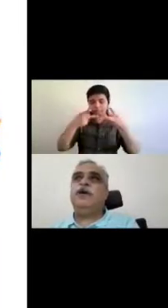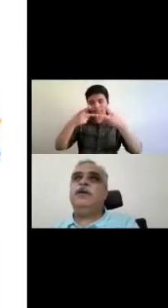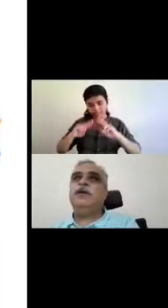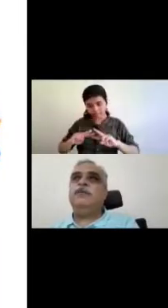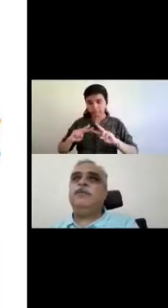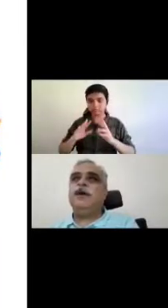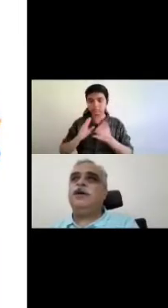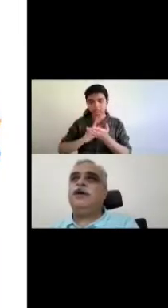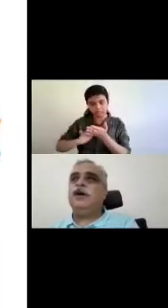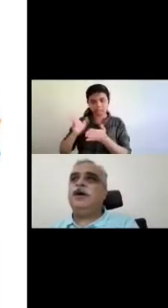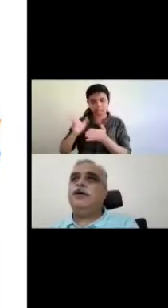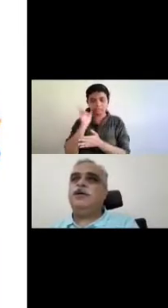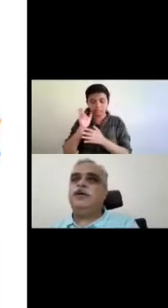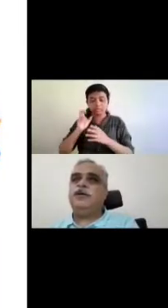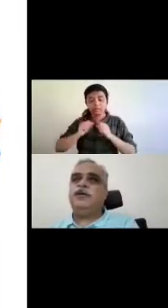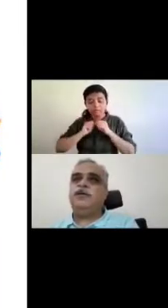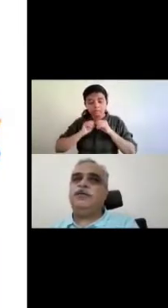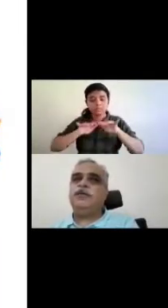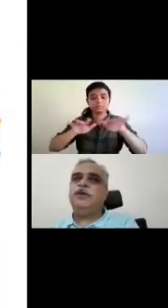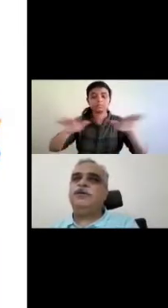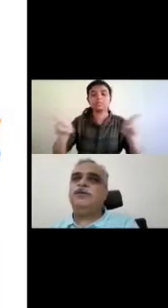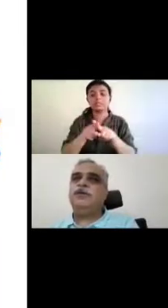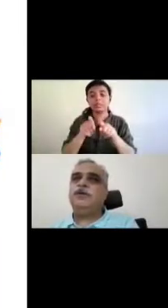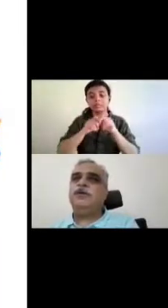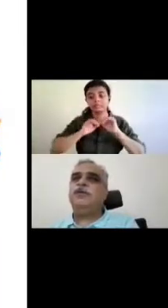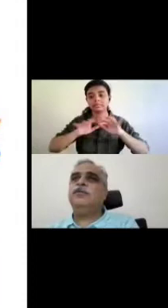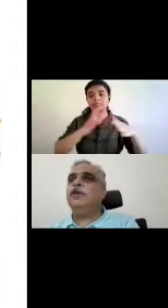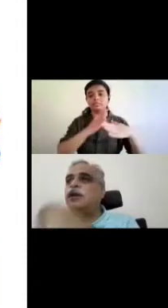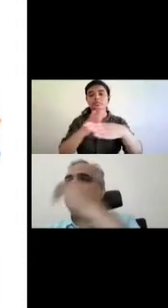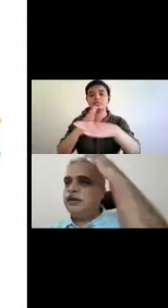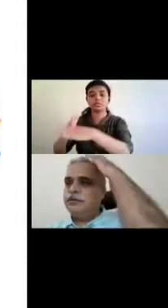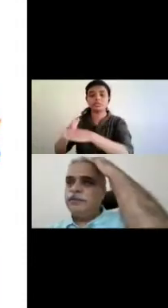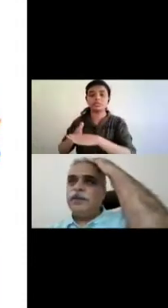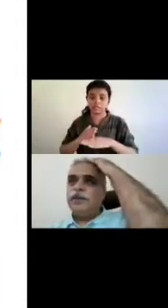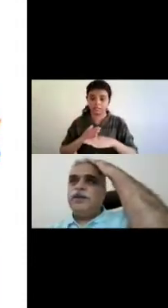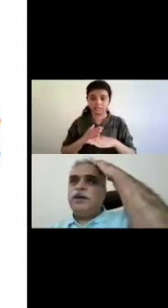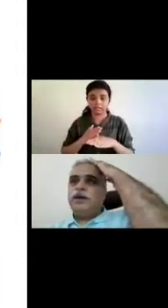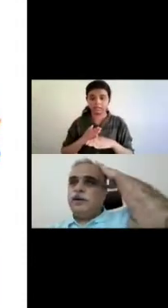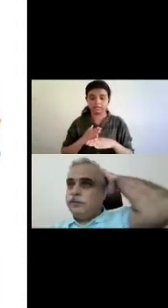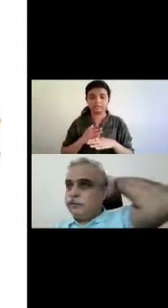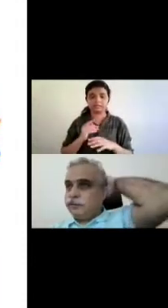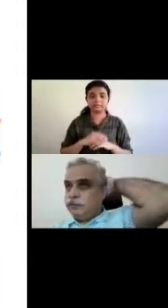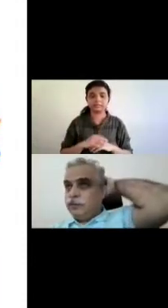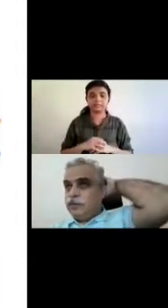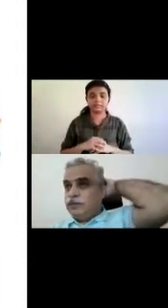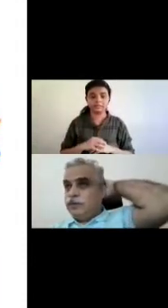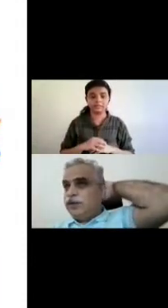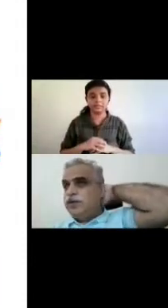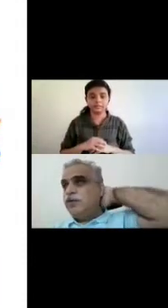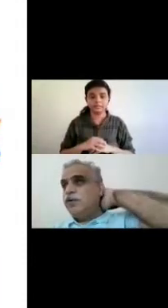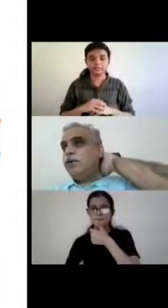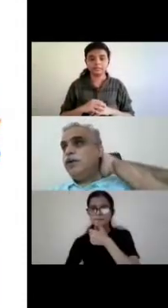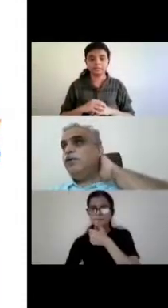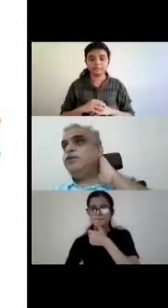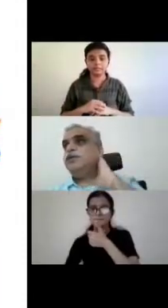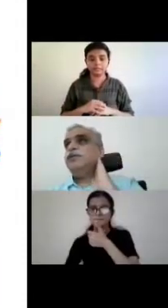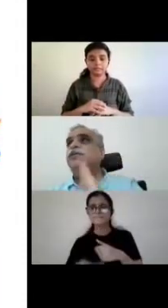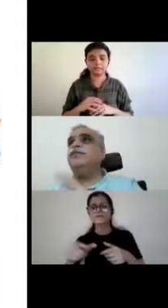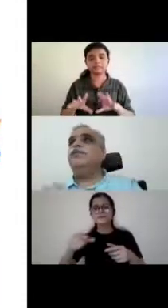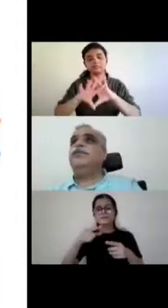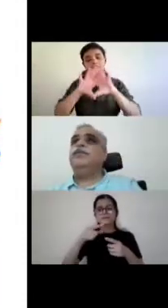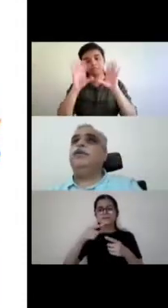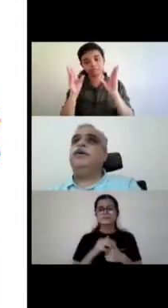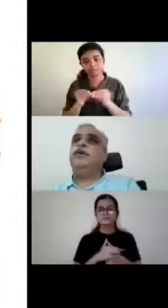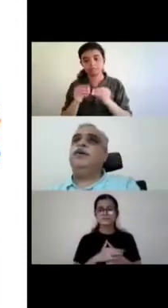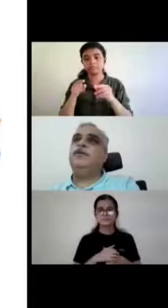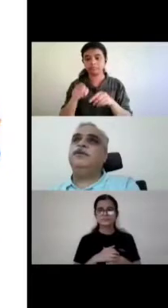required by our members on directly um so this whole ecosystem